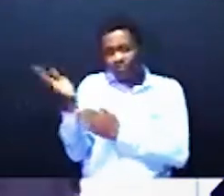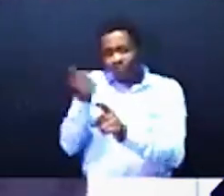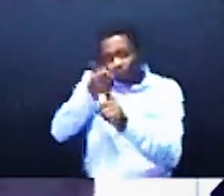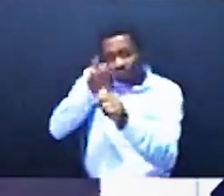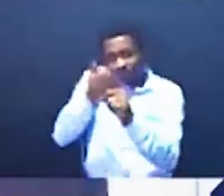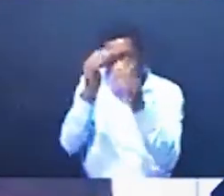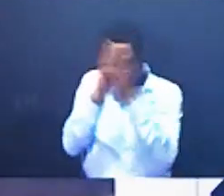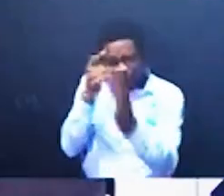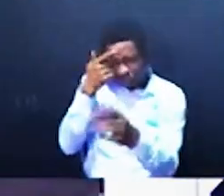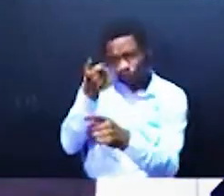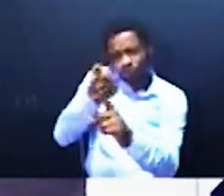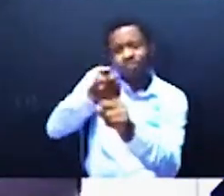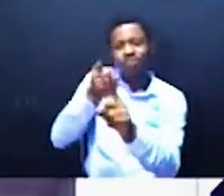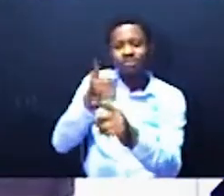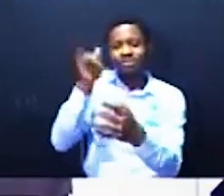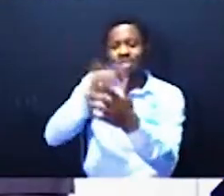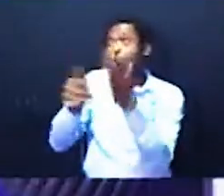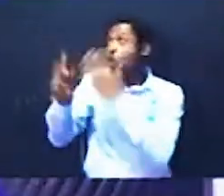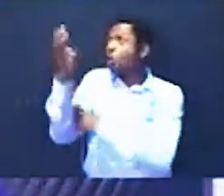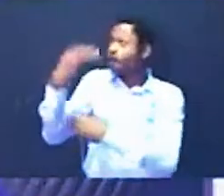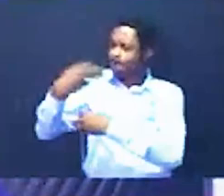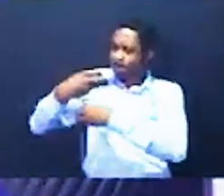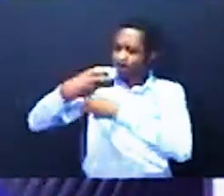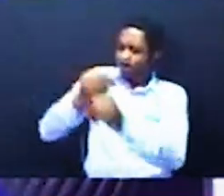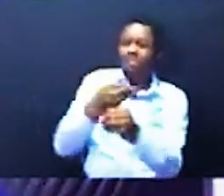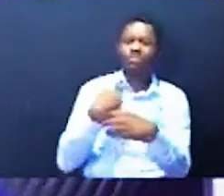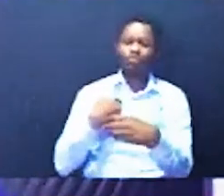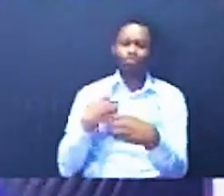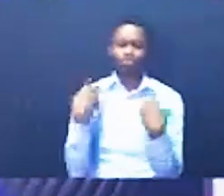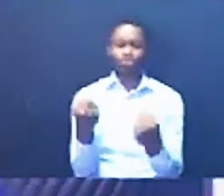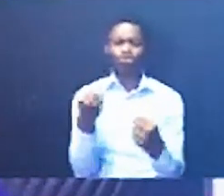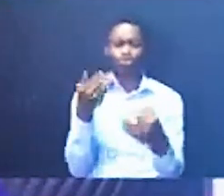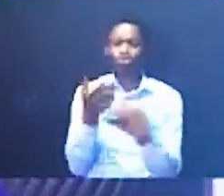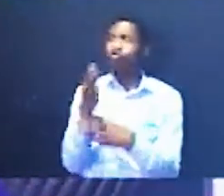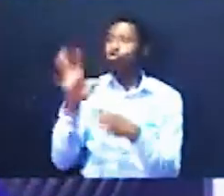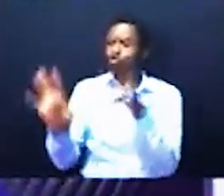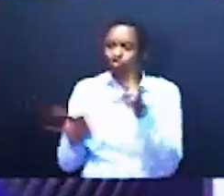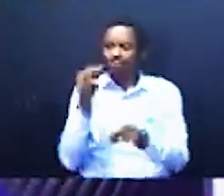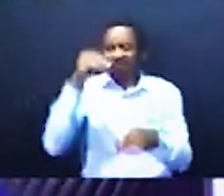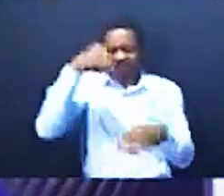That God strengthen me through your spirit in my inner